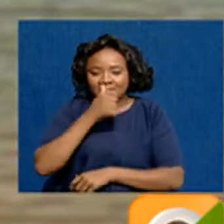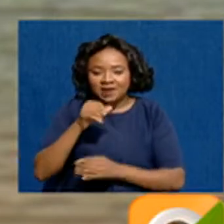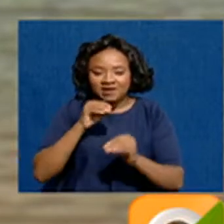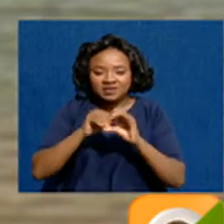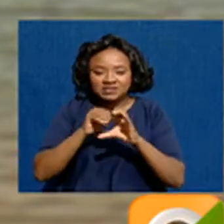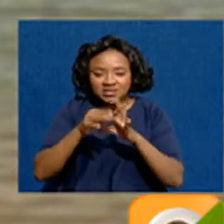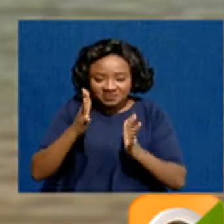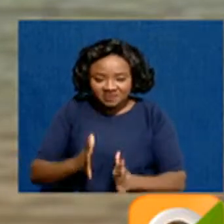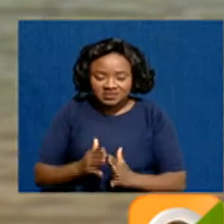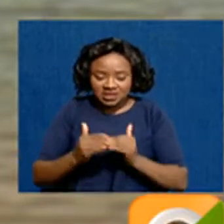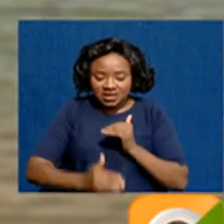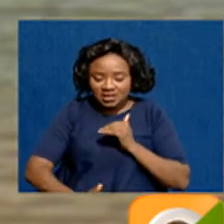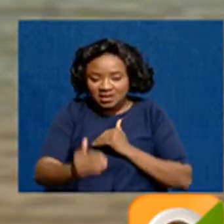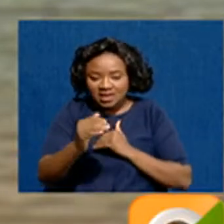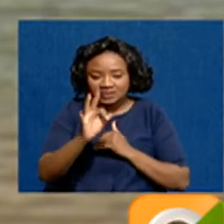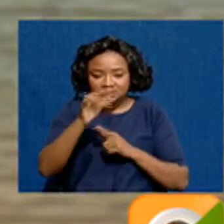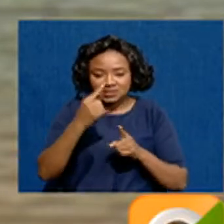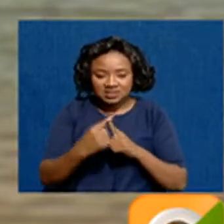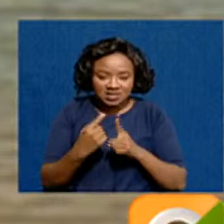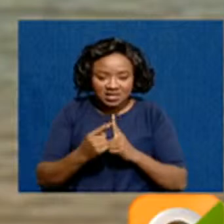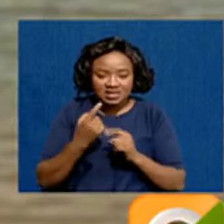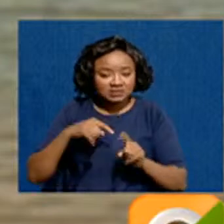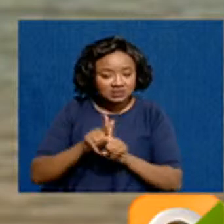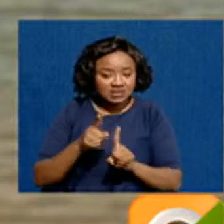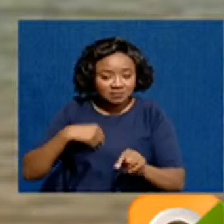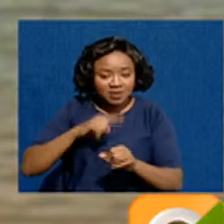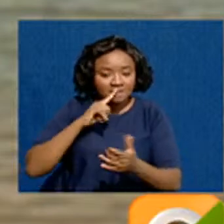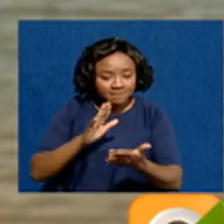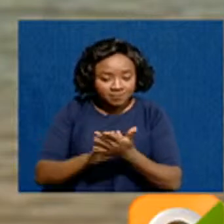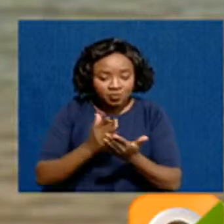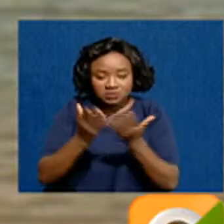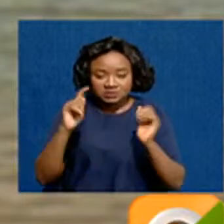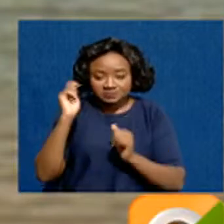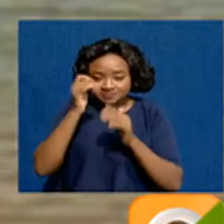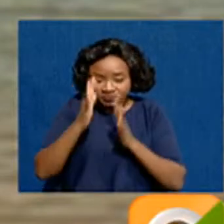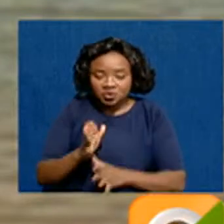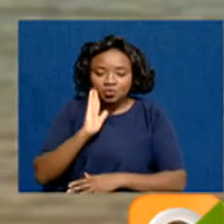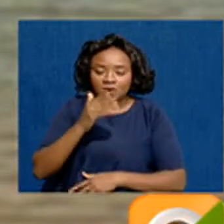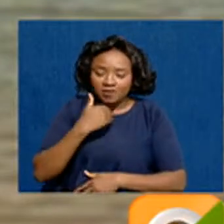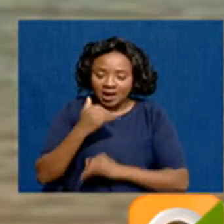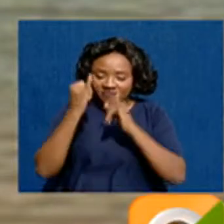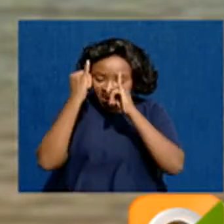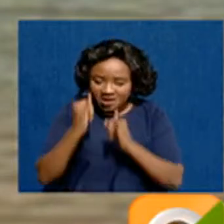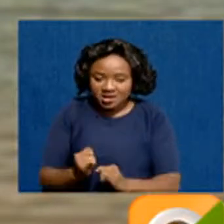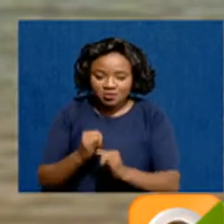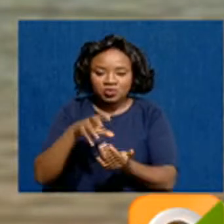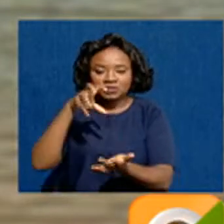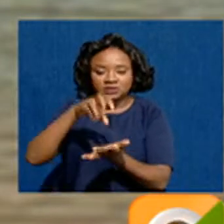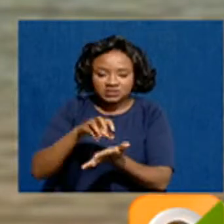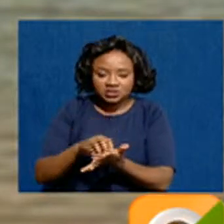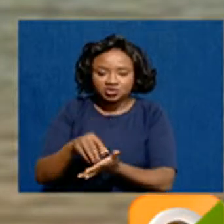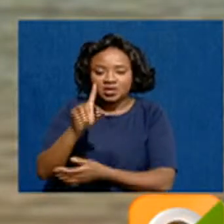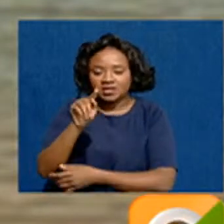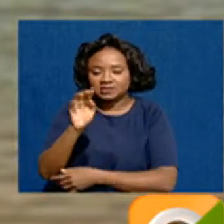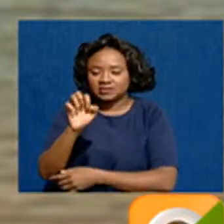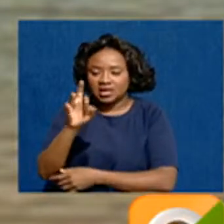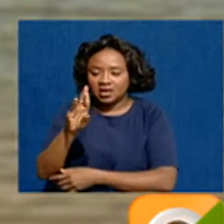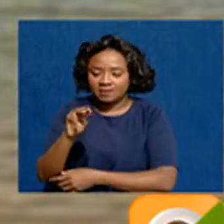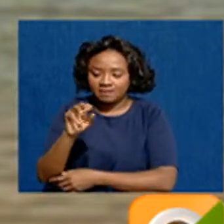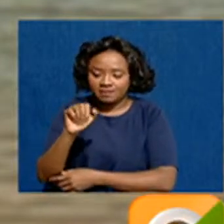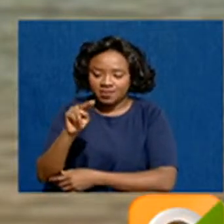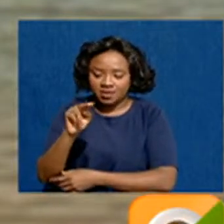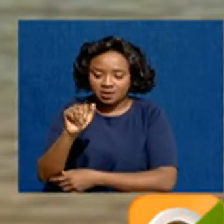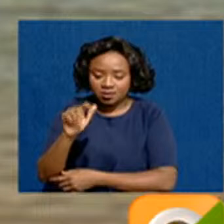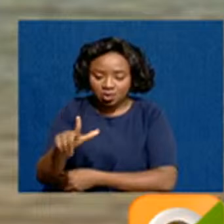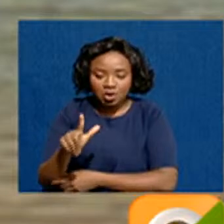terminal, in the next 3 years, as we promised the people of Kenya, we will have a new terminal at the Jomo Kenyatta International Airport. It is doable because the people who are doing